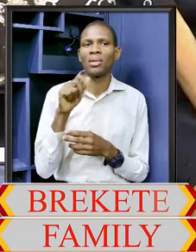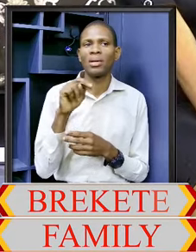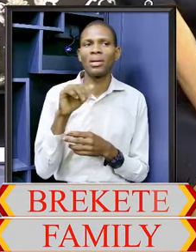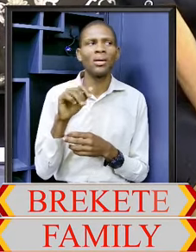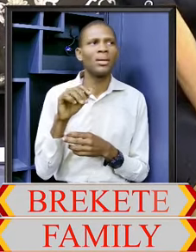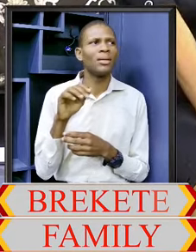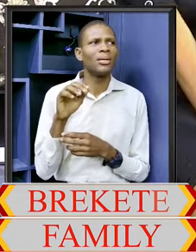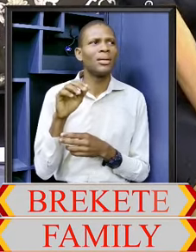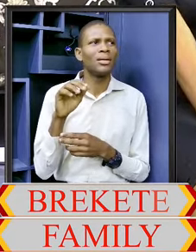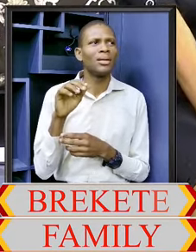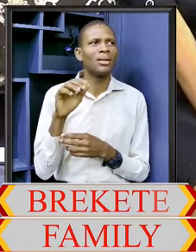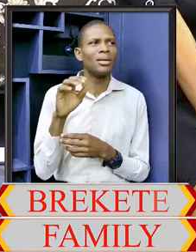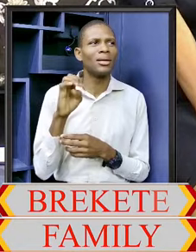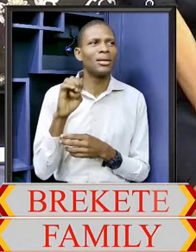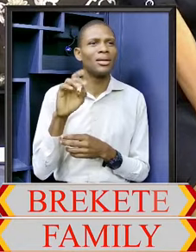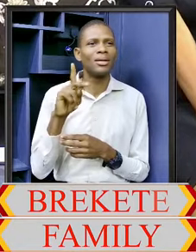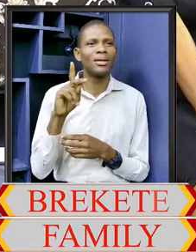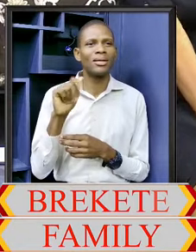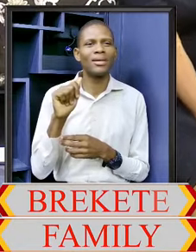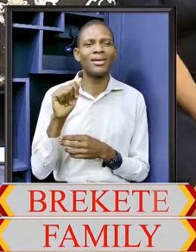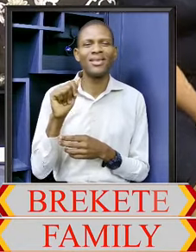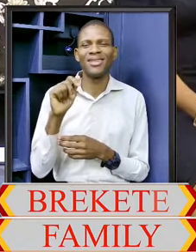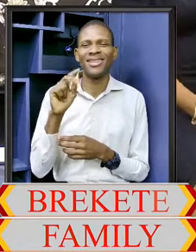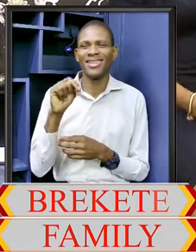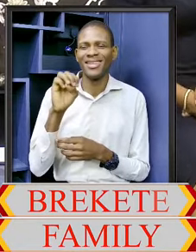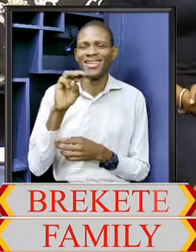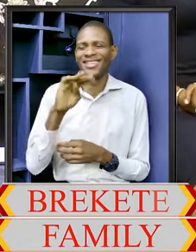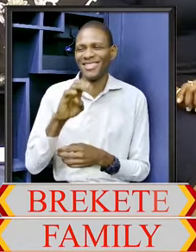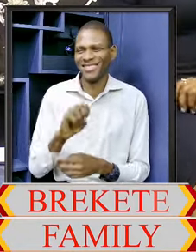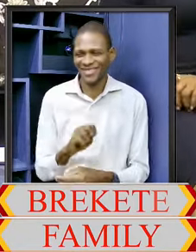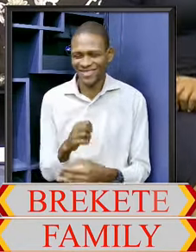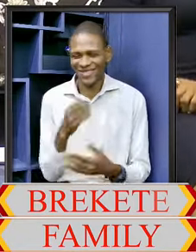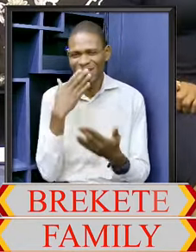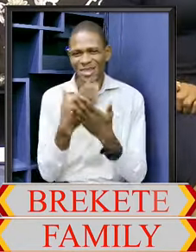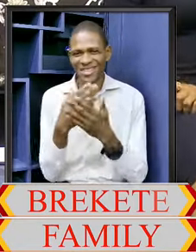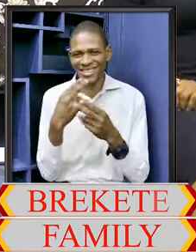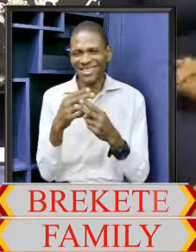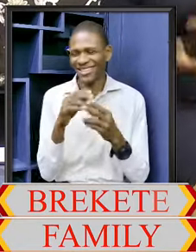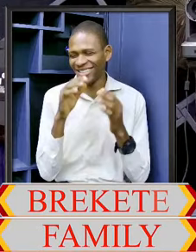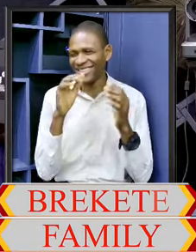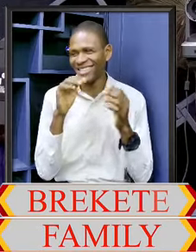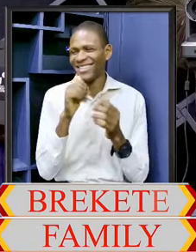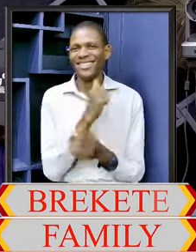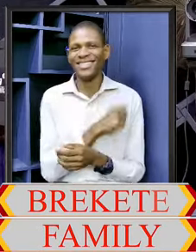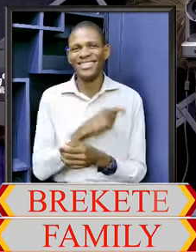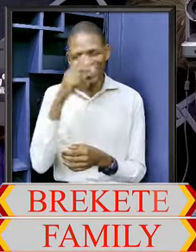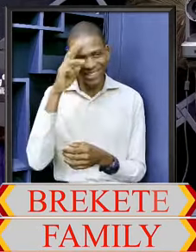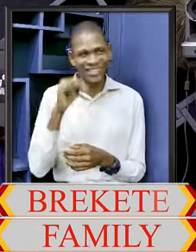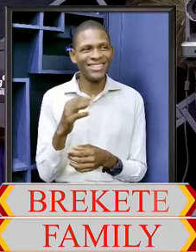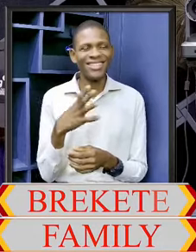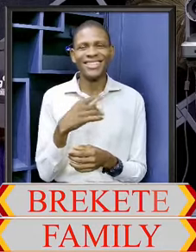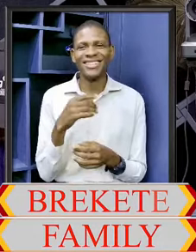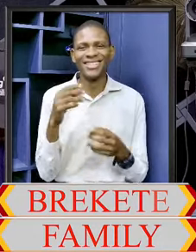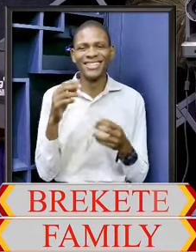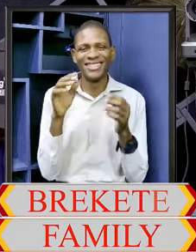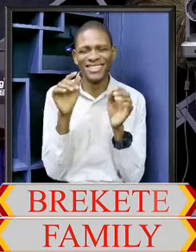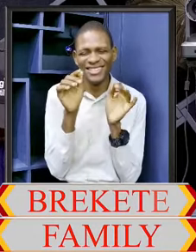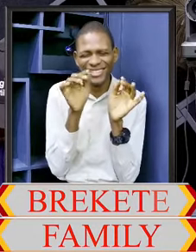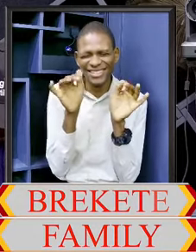Ekanem. Mpanam Ekanem. That's hey, right. Good name. Make gonna appreciate him. And they rhyme good,